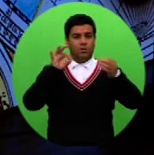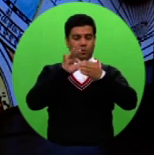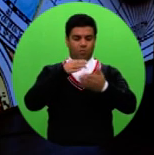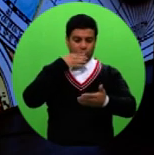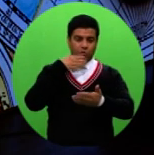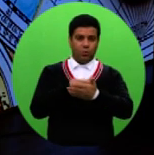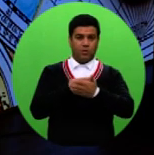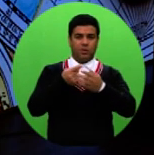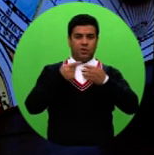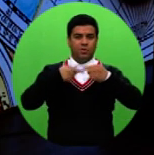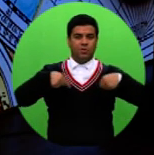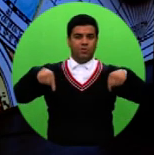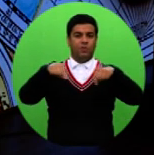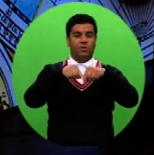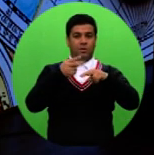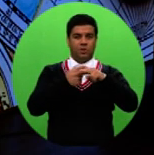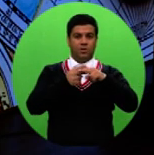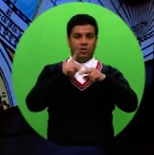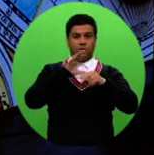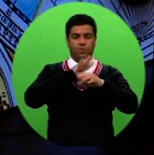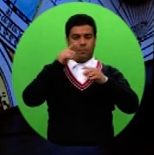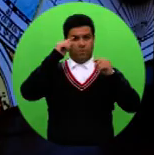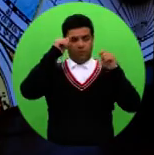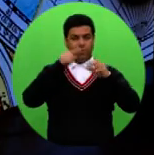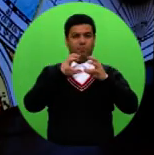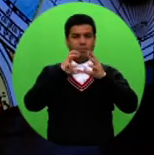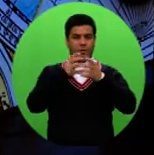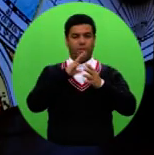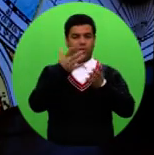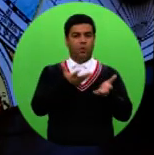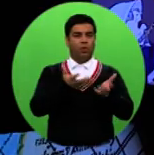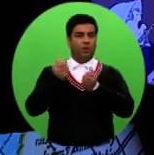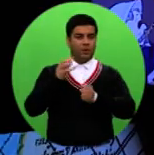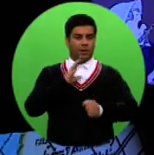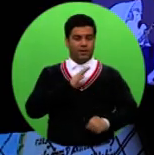butun jahon mamlakatlari hamjamiyati tomonidan bu tan olindi.